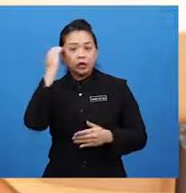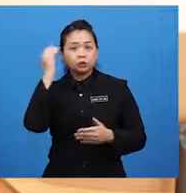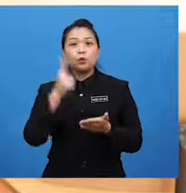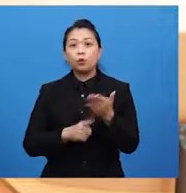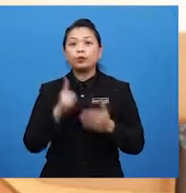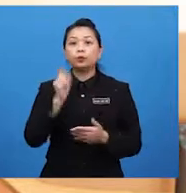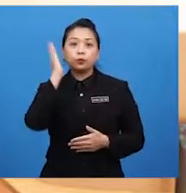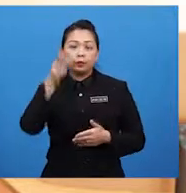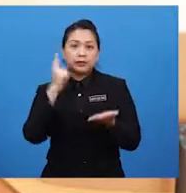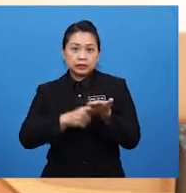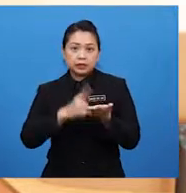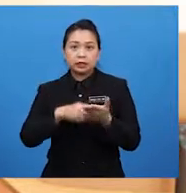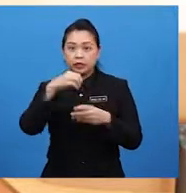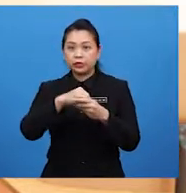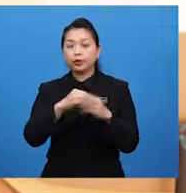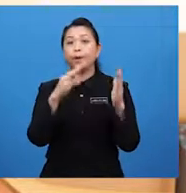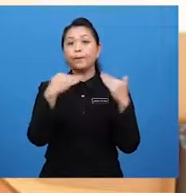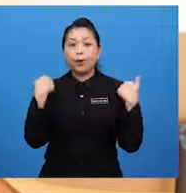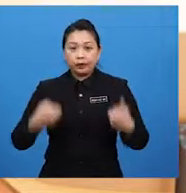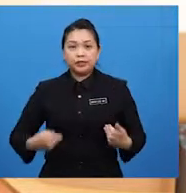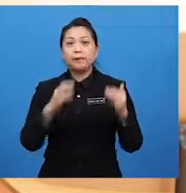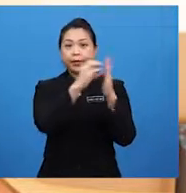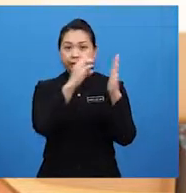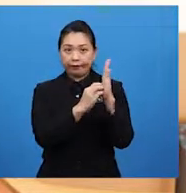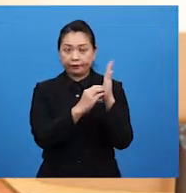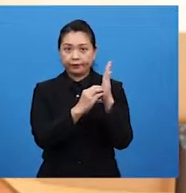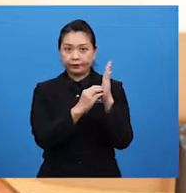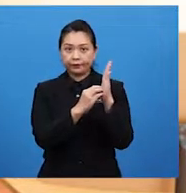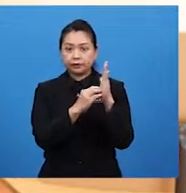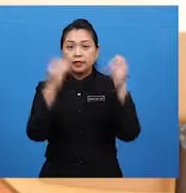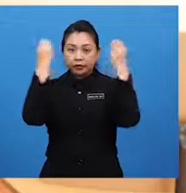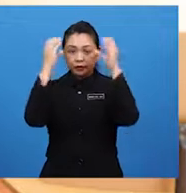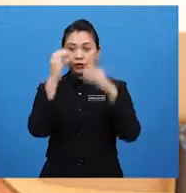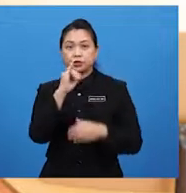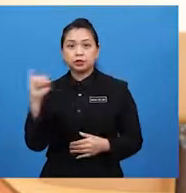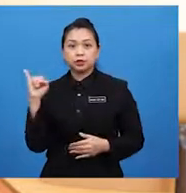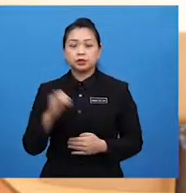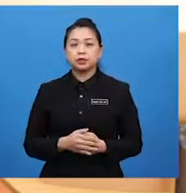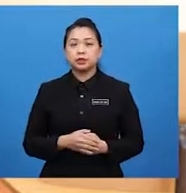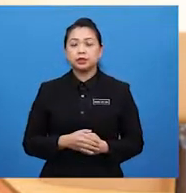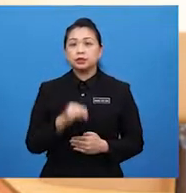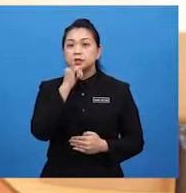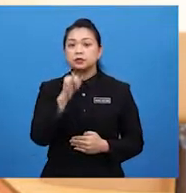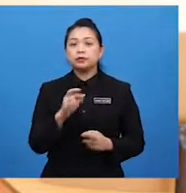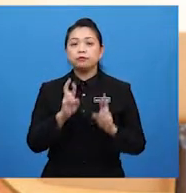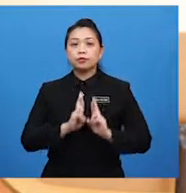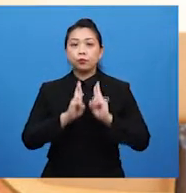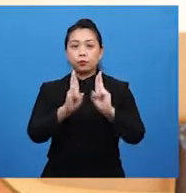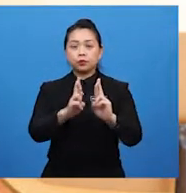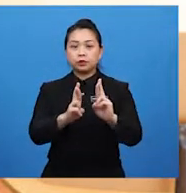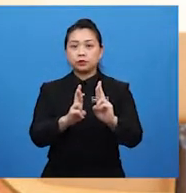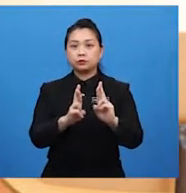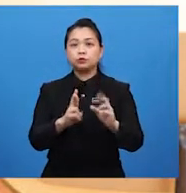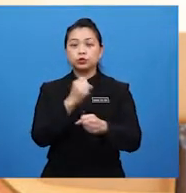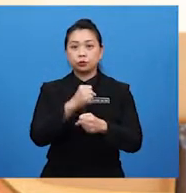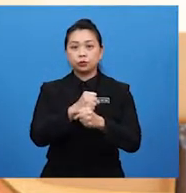discussing in your body paragraphs. Teaching is a rewarding job because